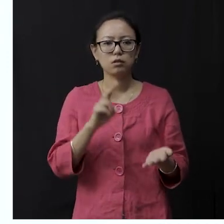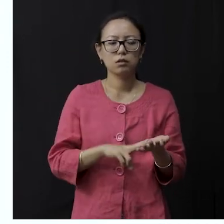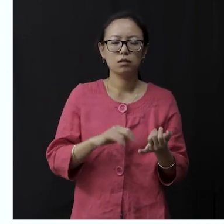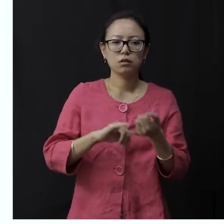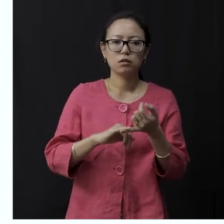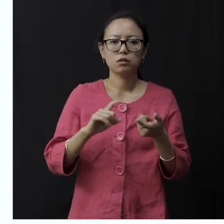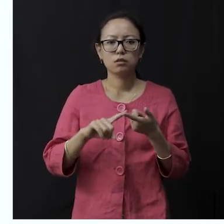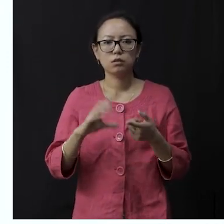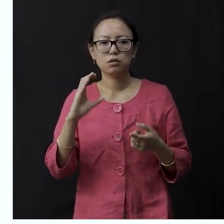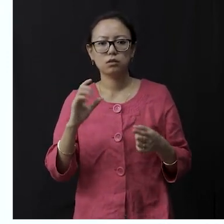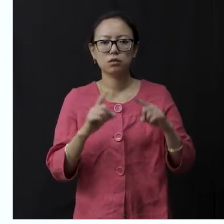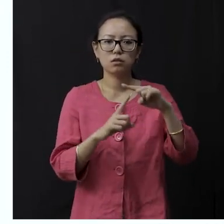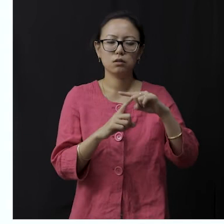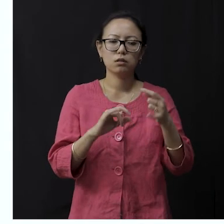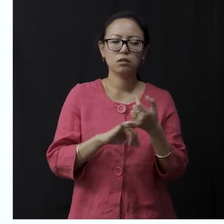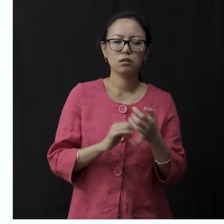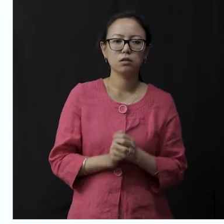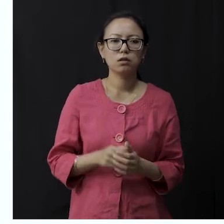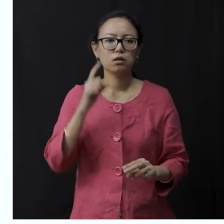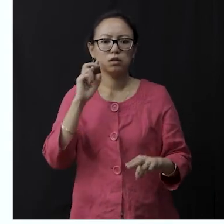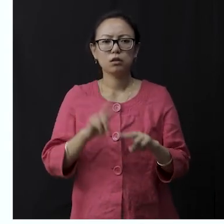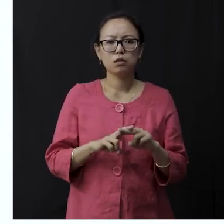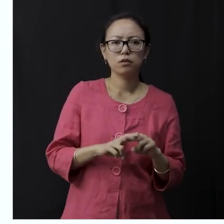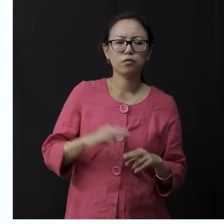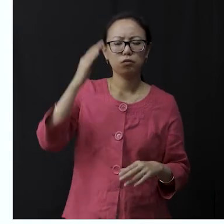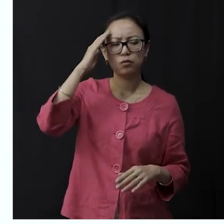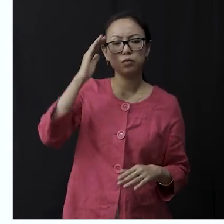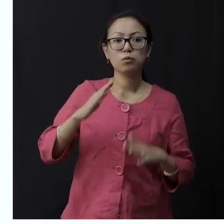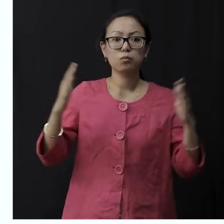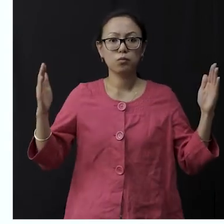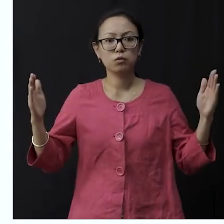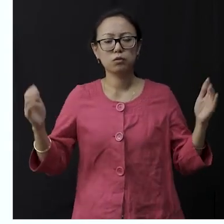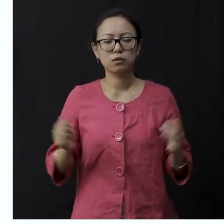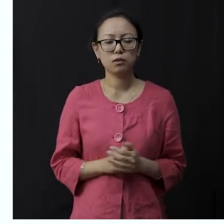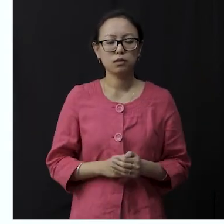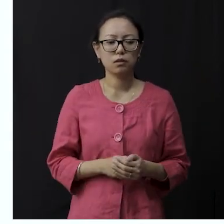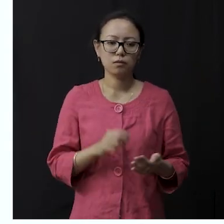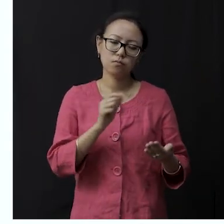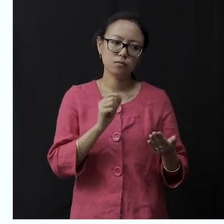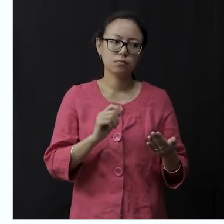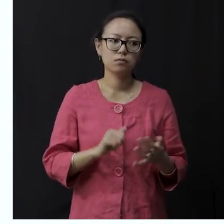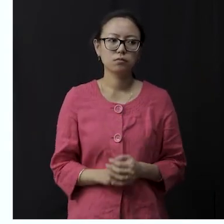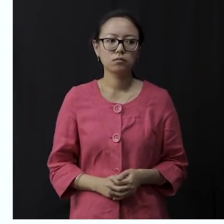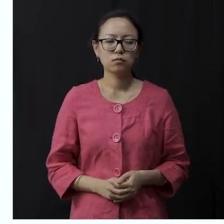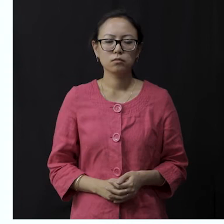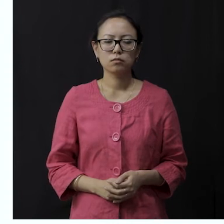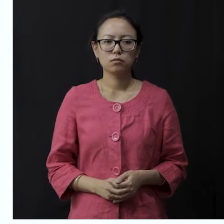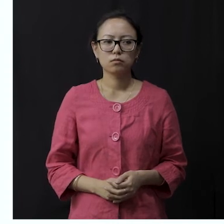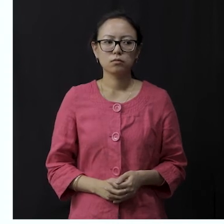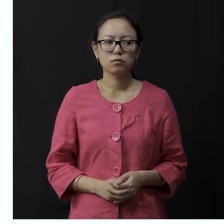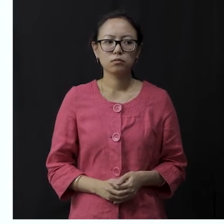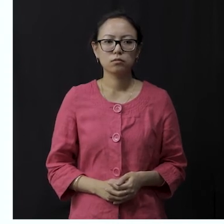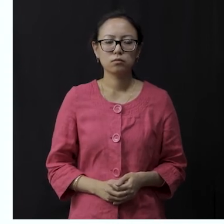many more other than this. These are just some few insects that I have mentioned, okay? Now, we'll go